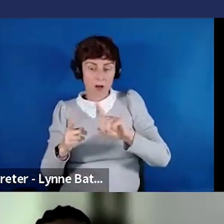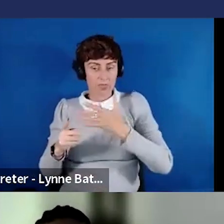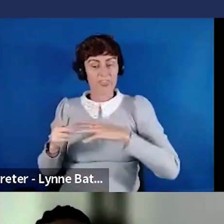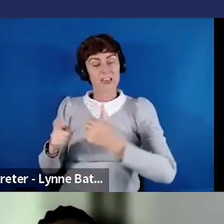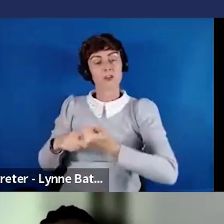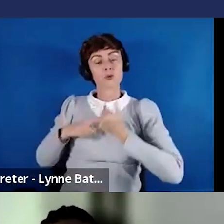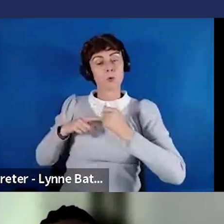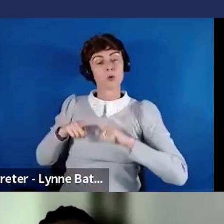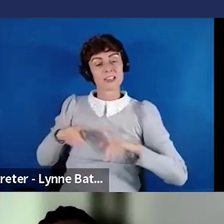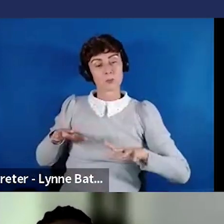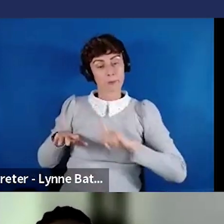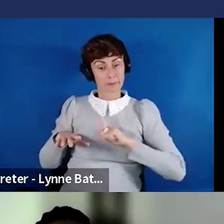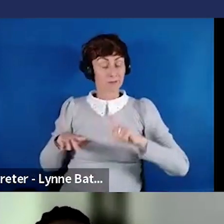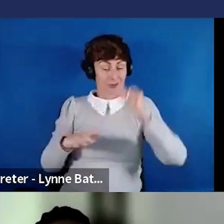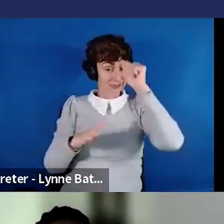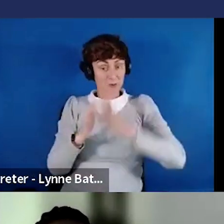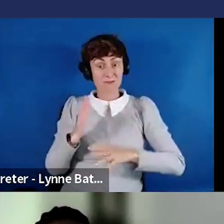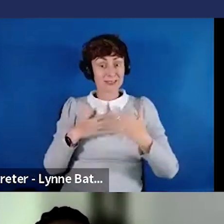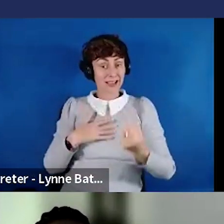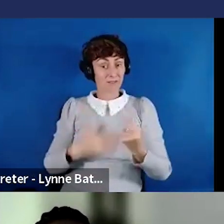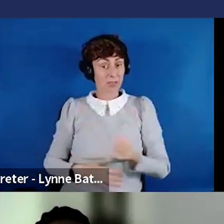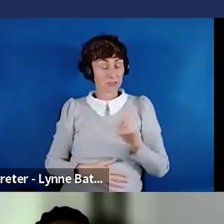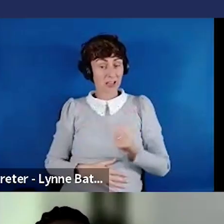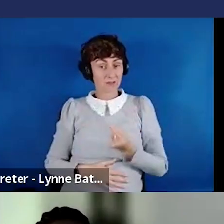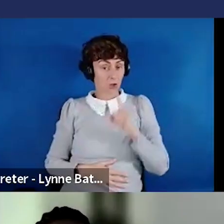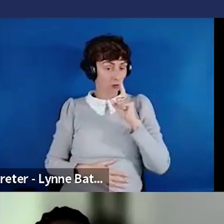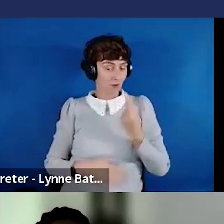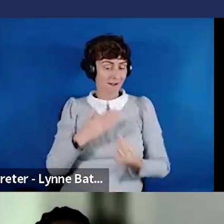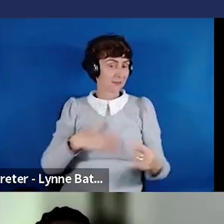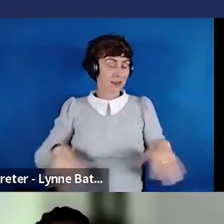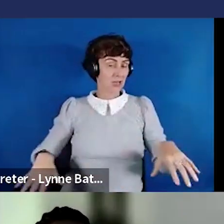also experiencing it. We can't do all of that in isolation.